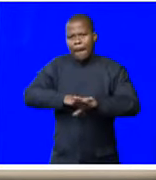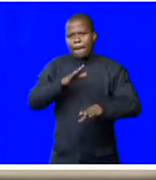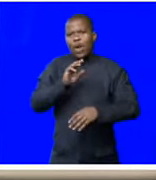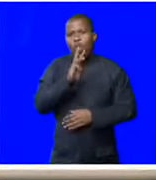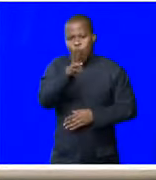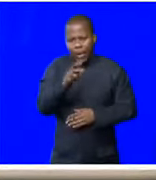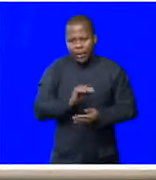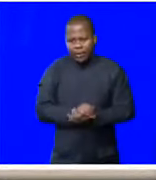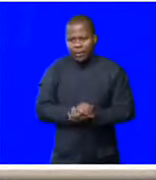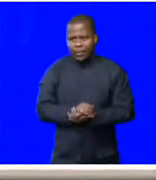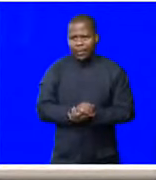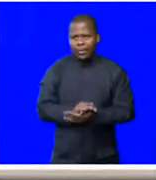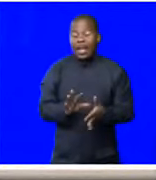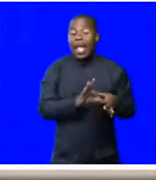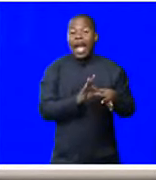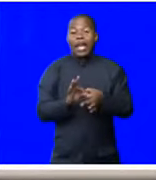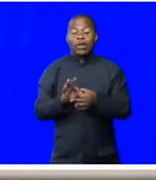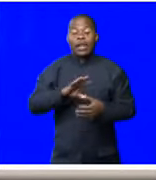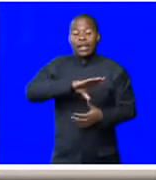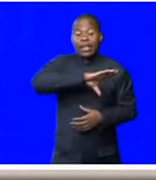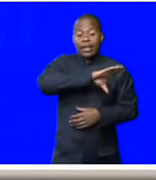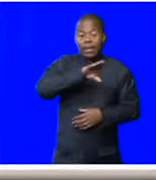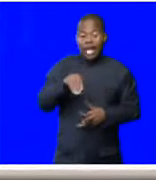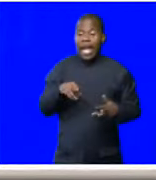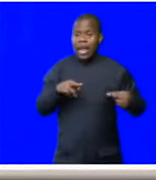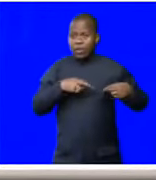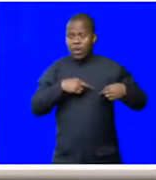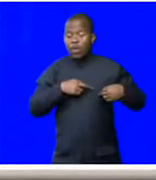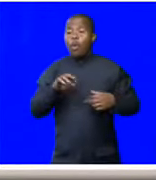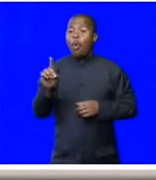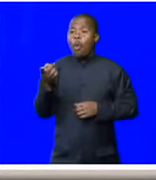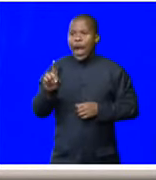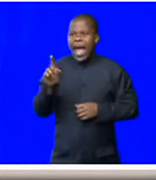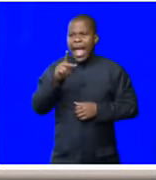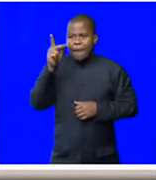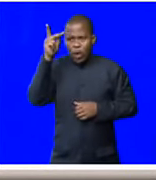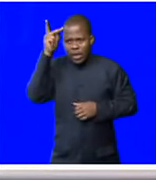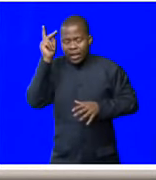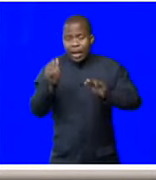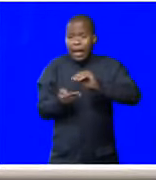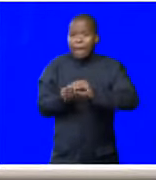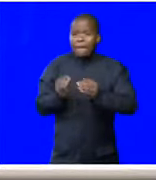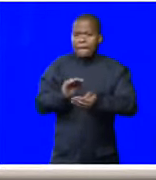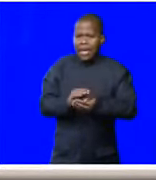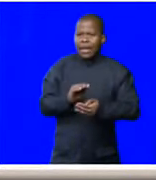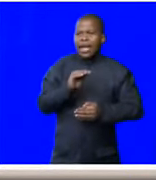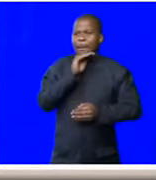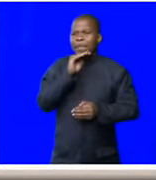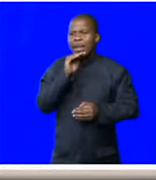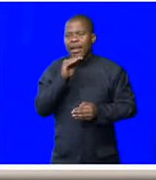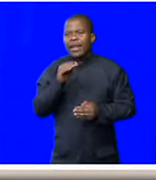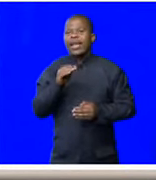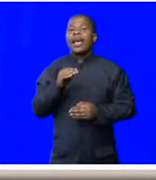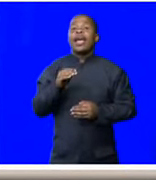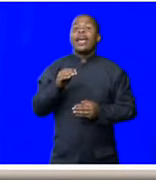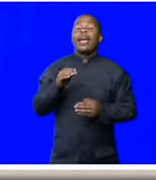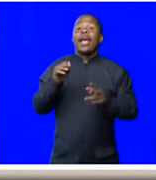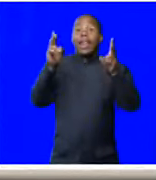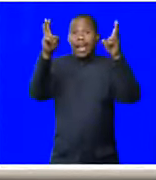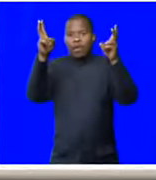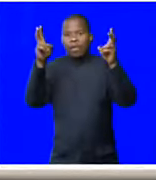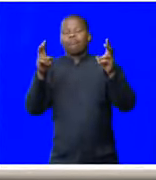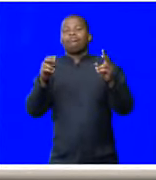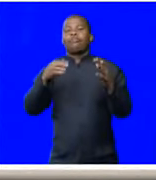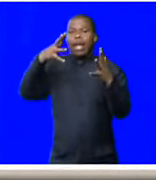a secretariat is to develop normative frameworks for addressing emerging security